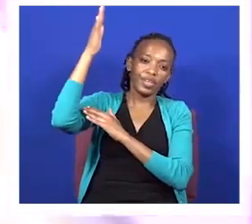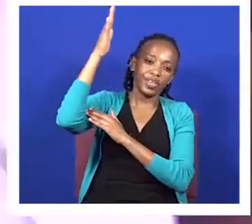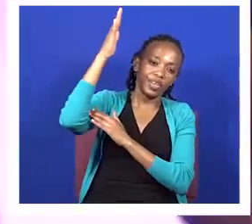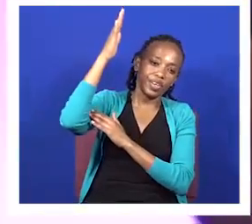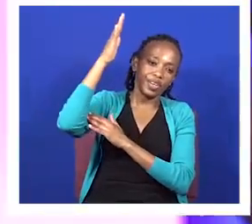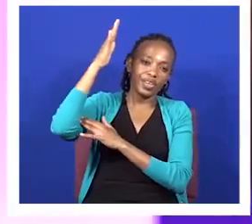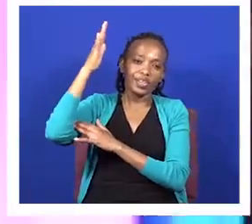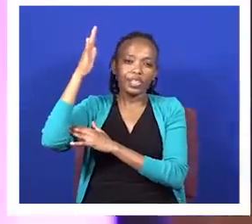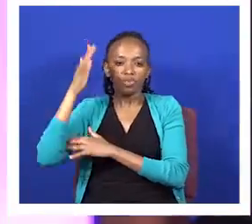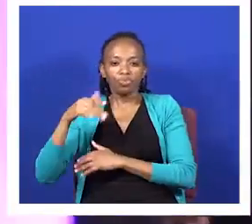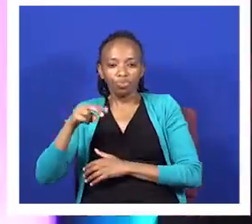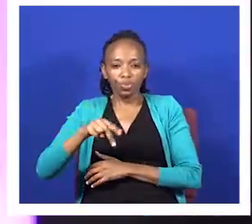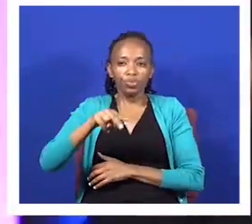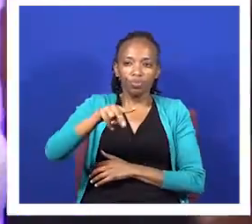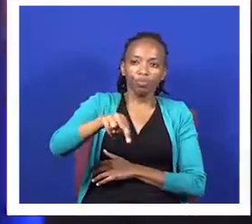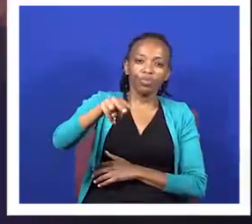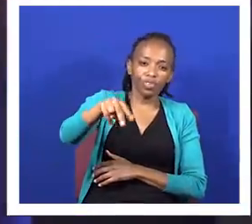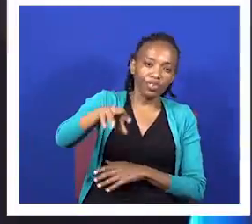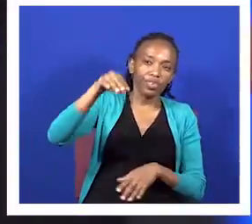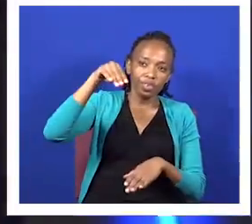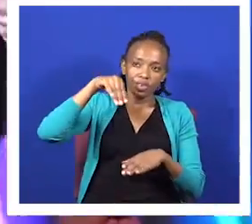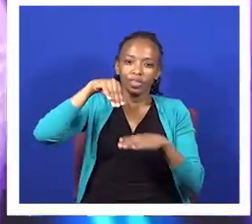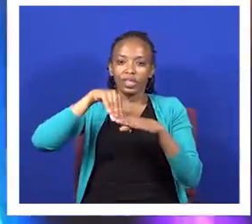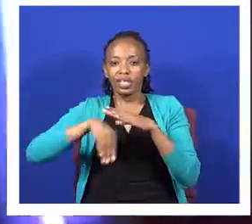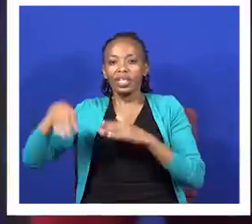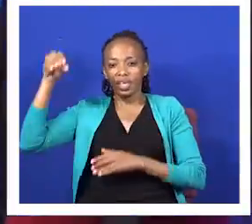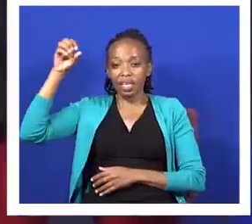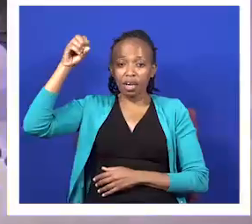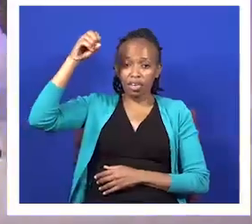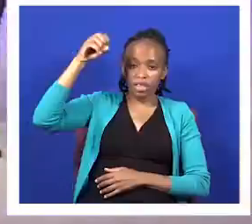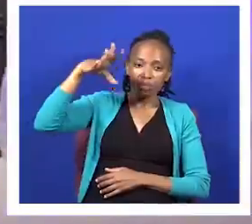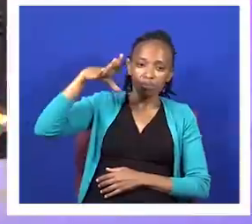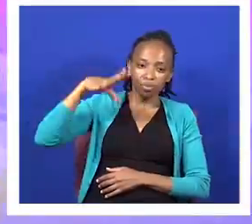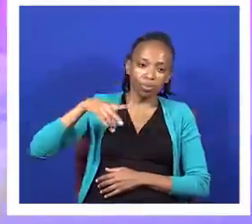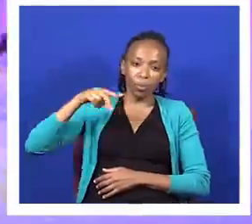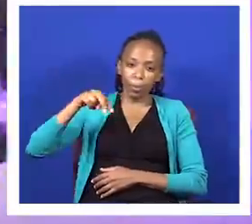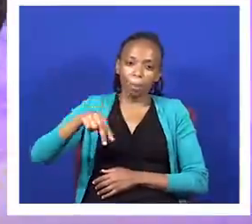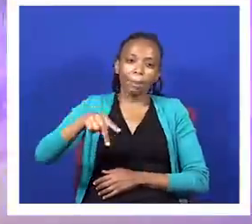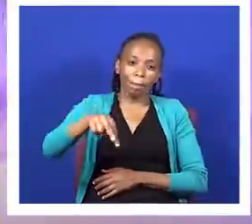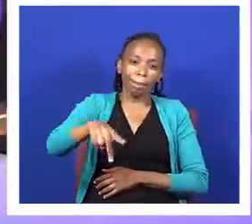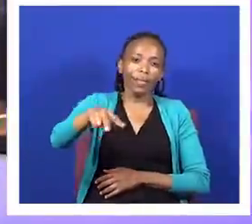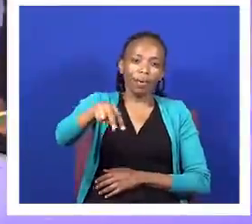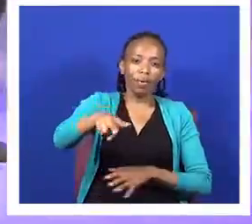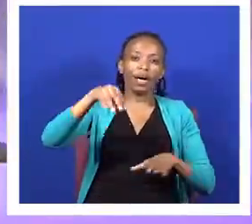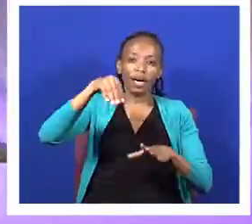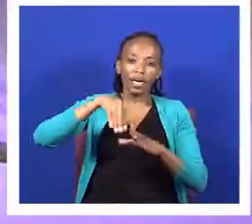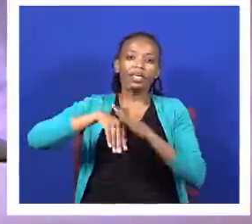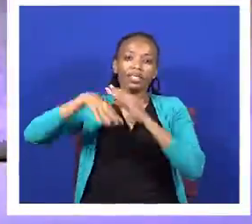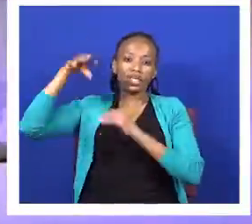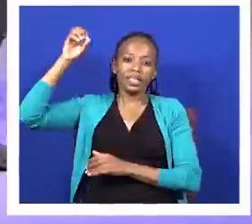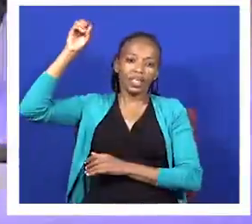of God. Walk, walk, walk in the light. Walk,